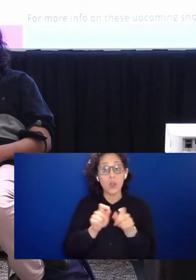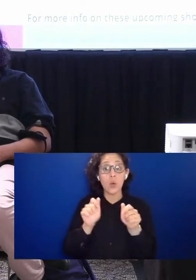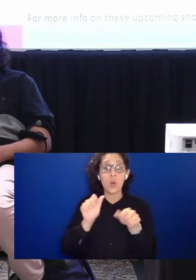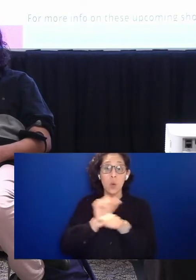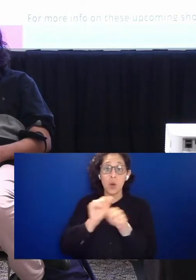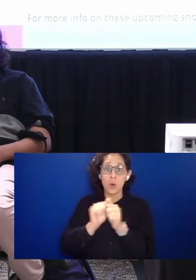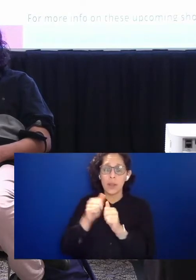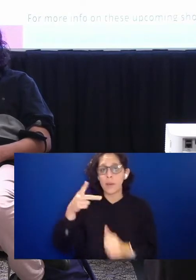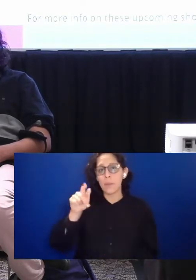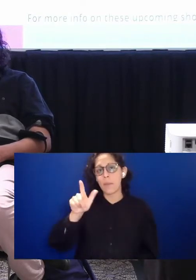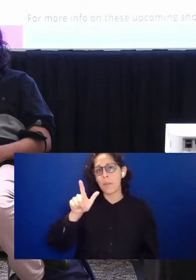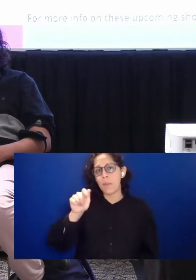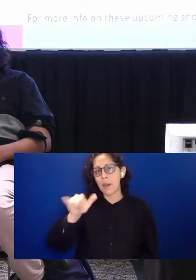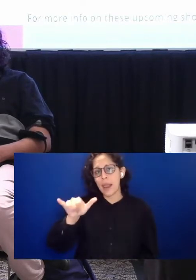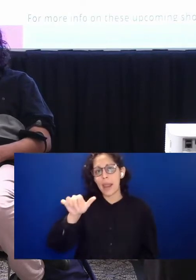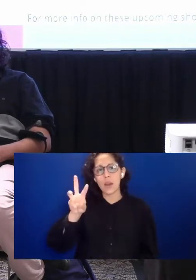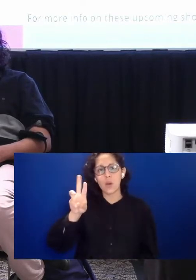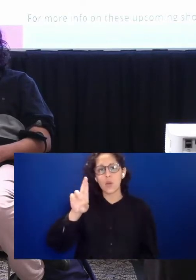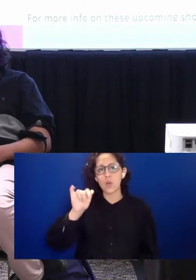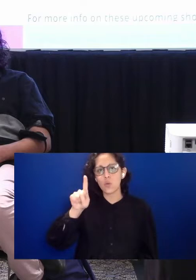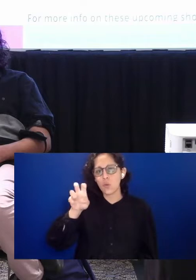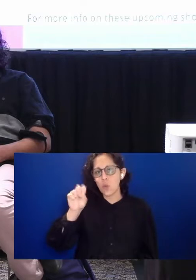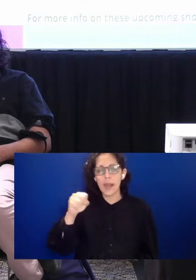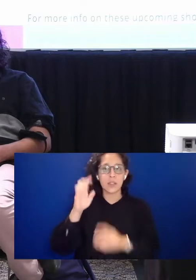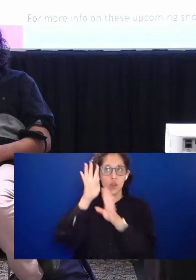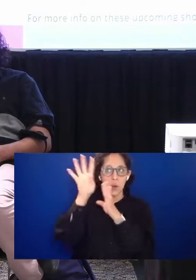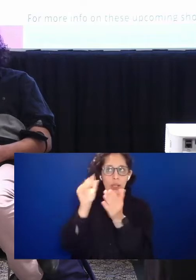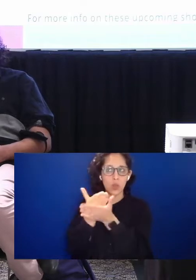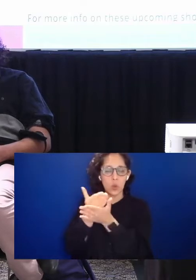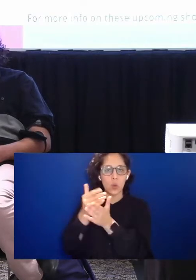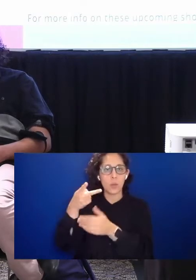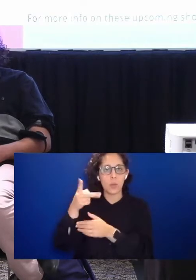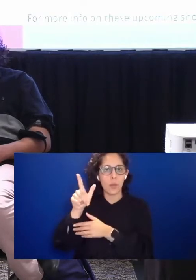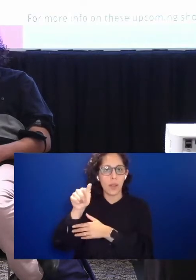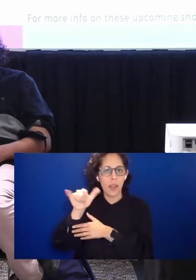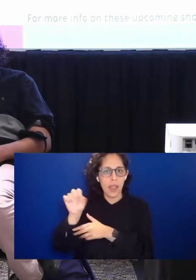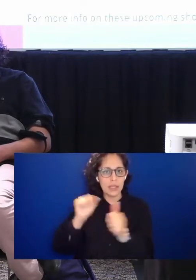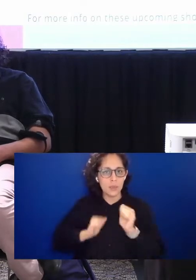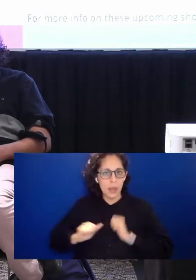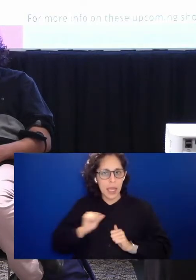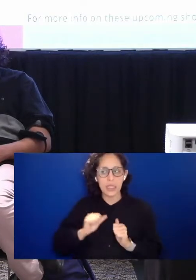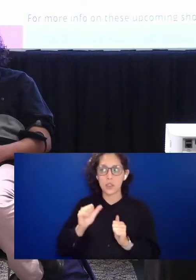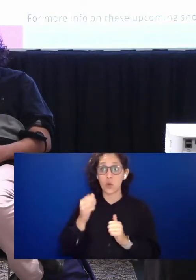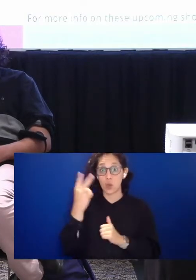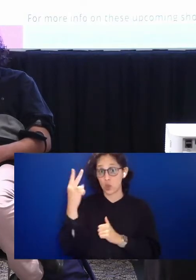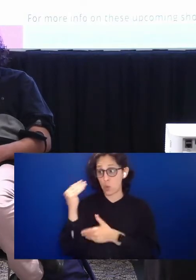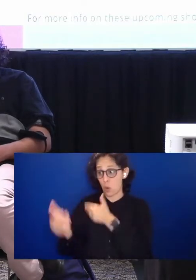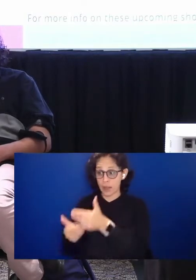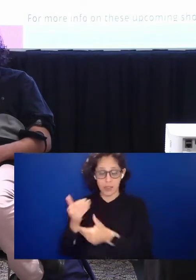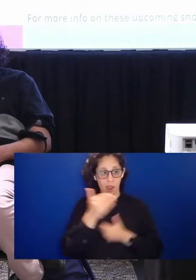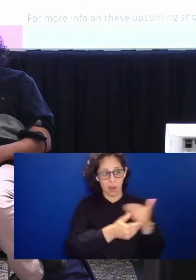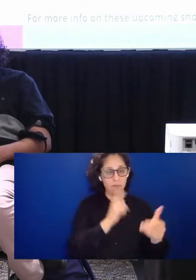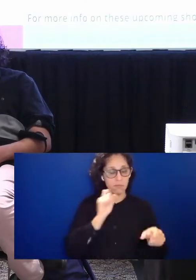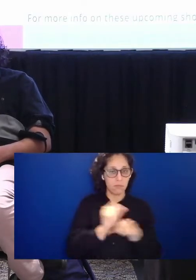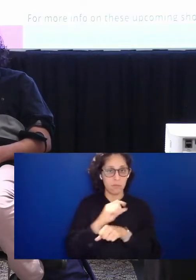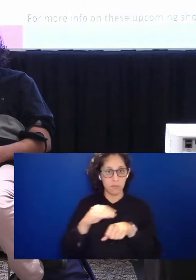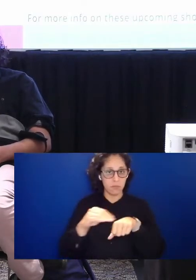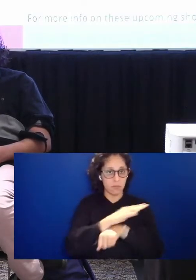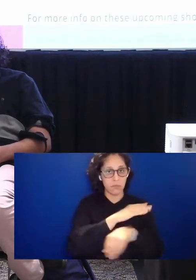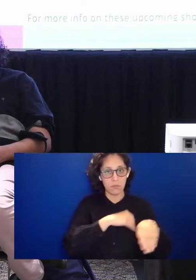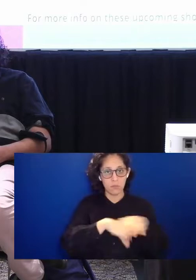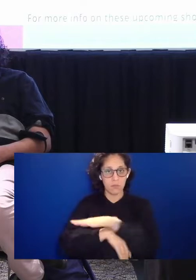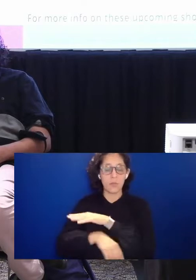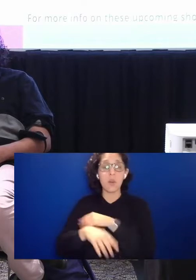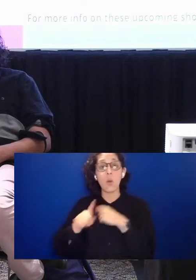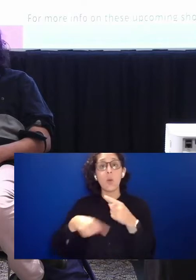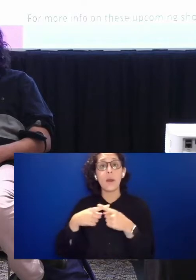new plays. And to me, those two processes feed each other because when I'm working on devised work or contemporary